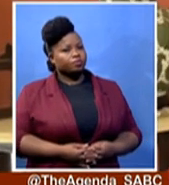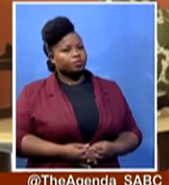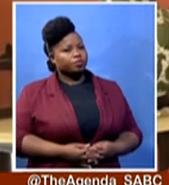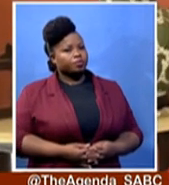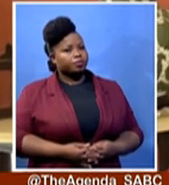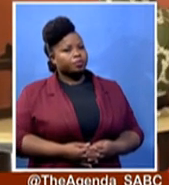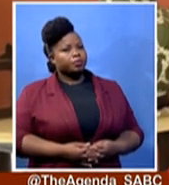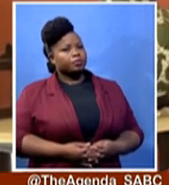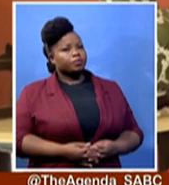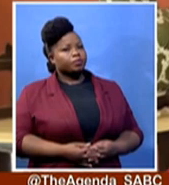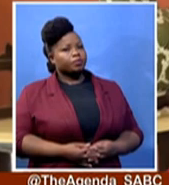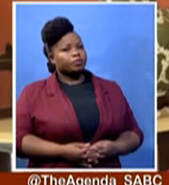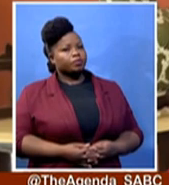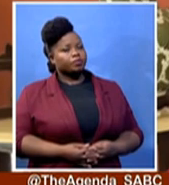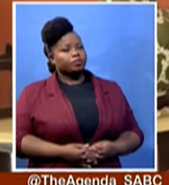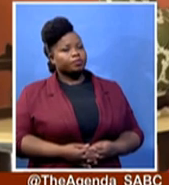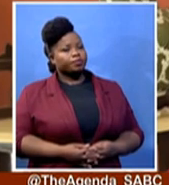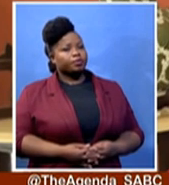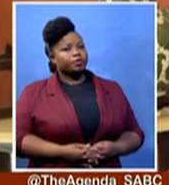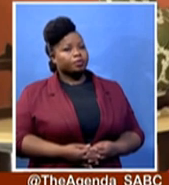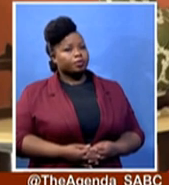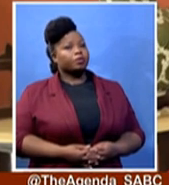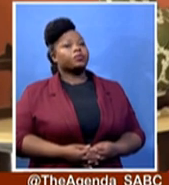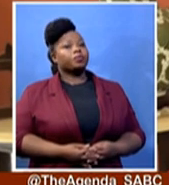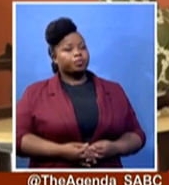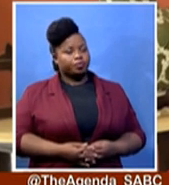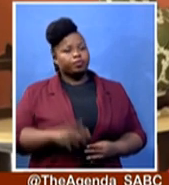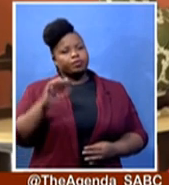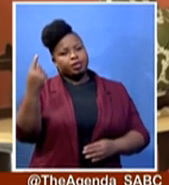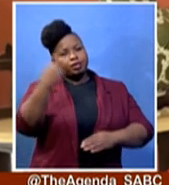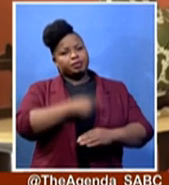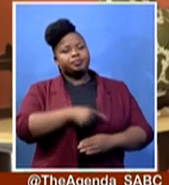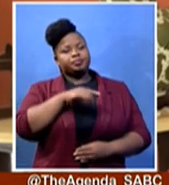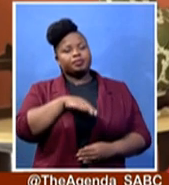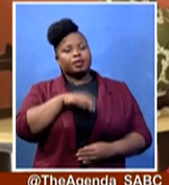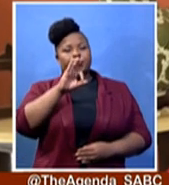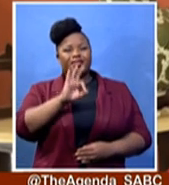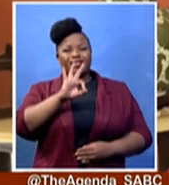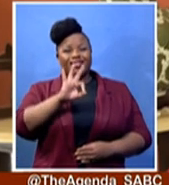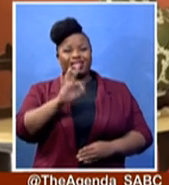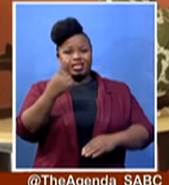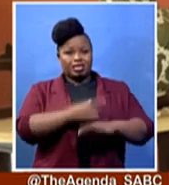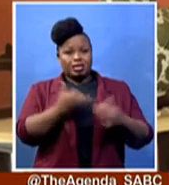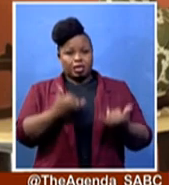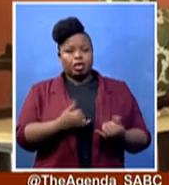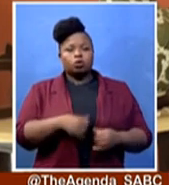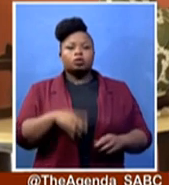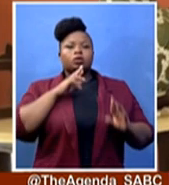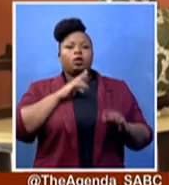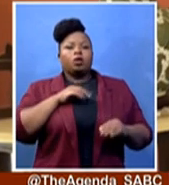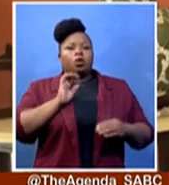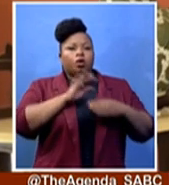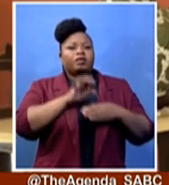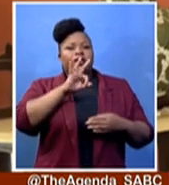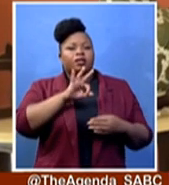Well, for another day, Blaine, the third day in a row, India has posted more than 300,000 infections, and with this,